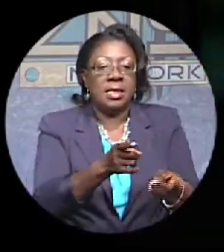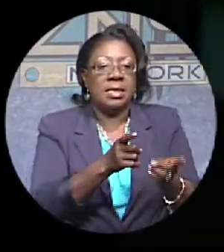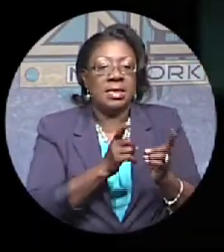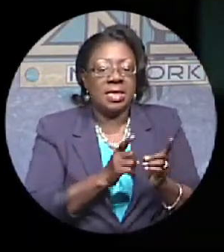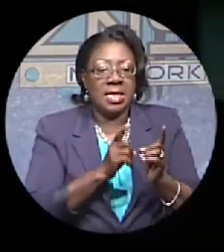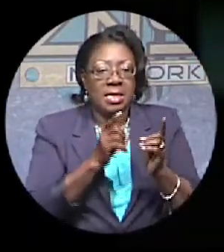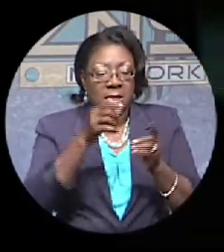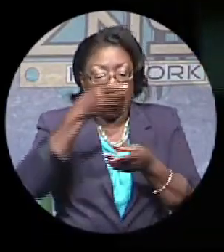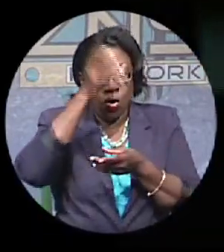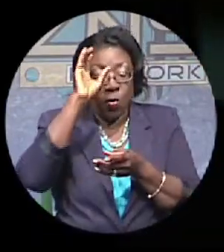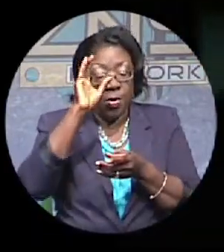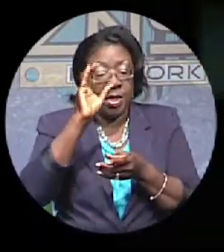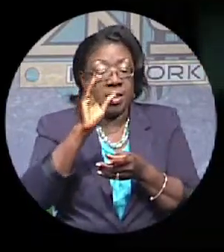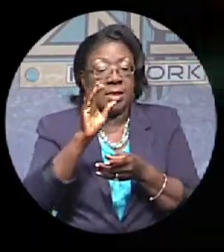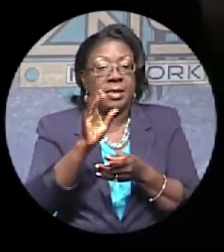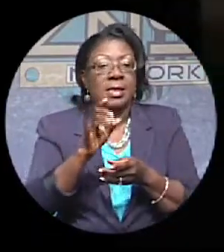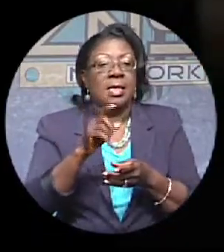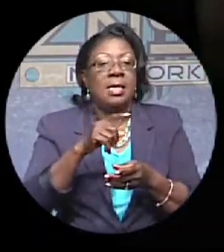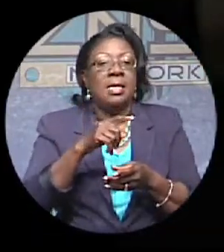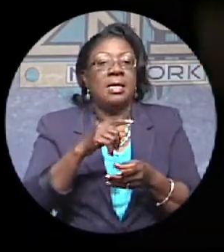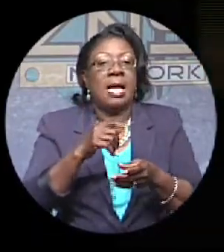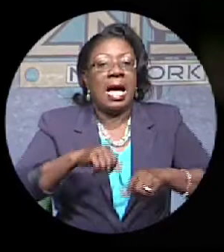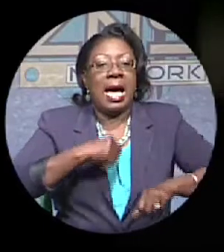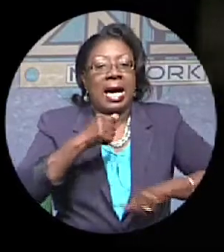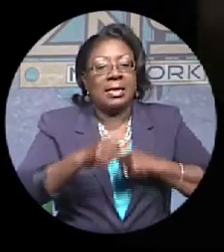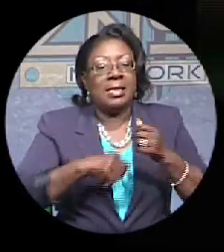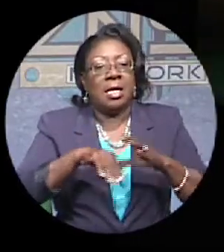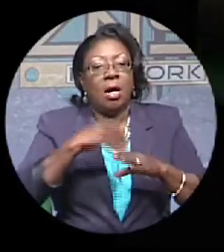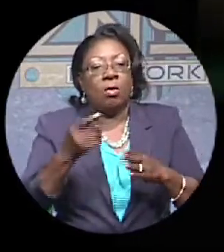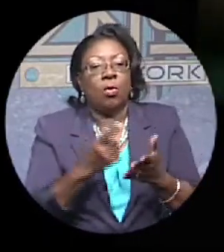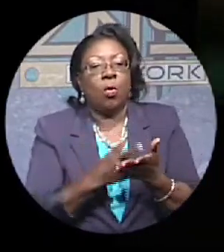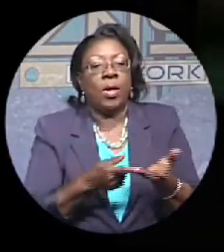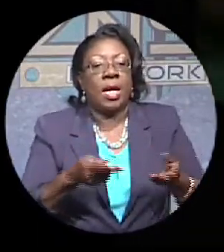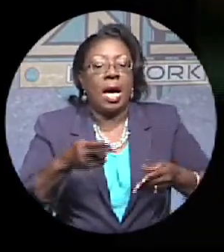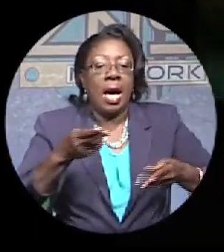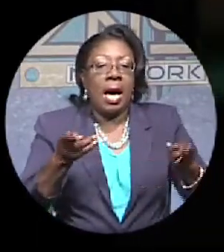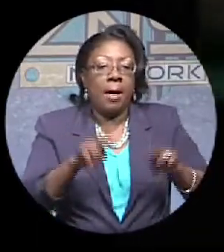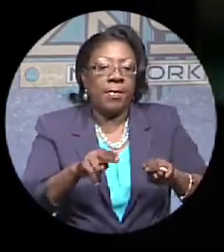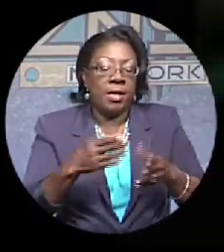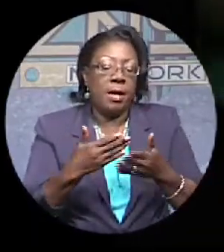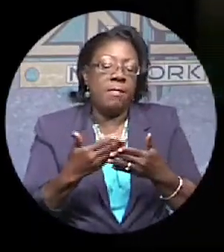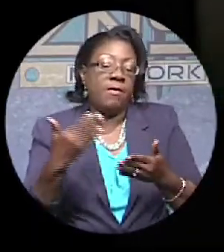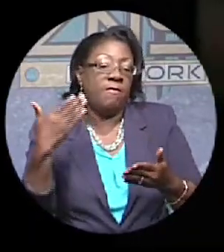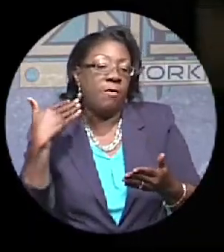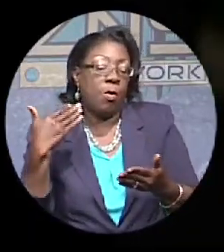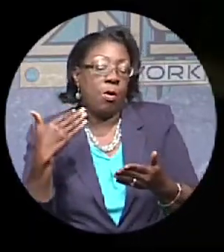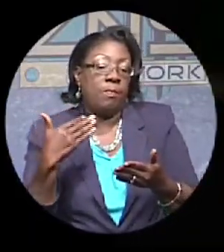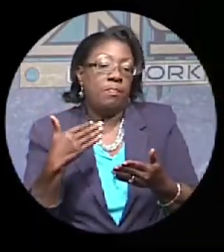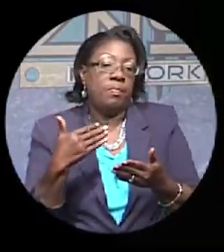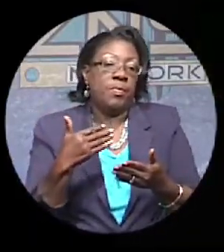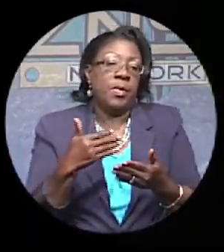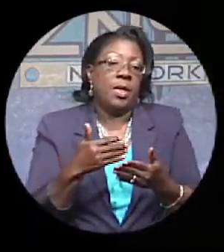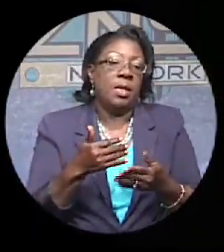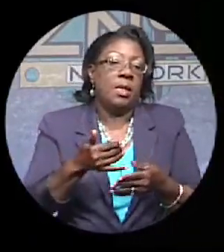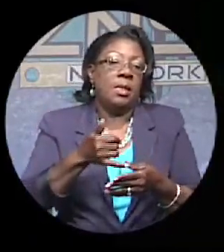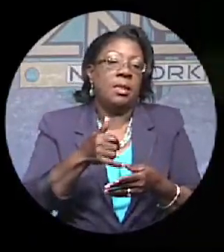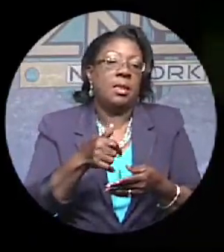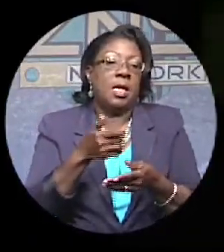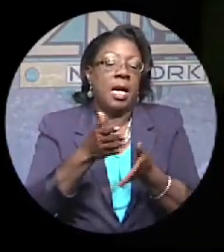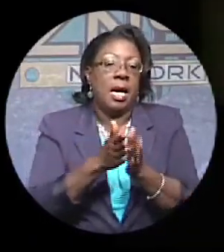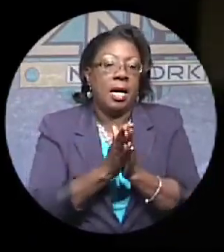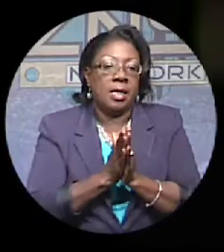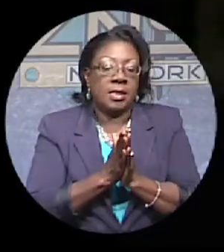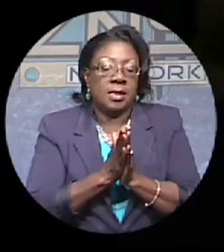depicted their version of an incident that they claimed had occurred. Now, we called representatives from American TV several times and